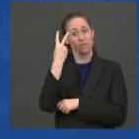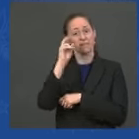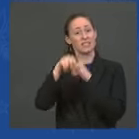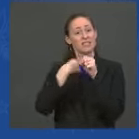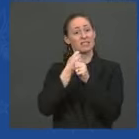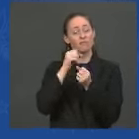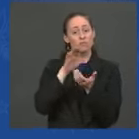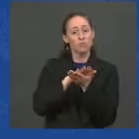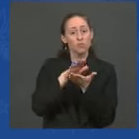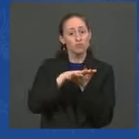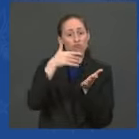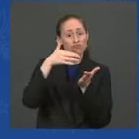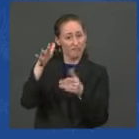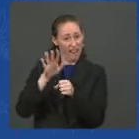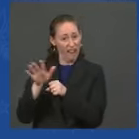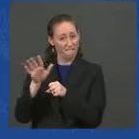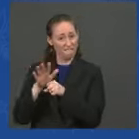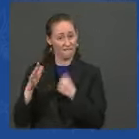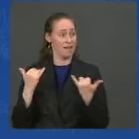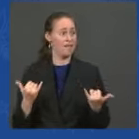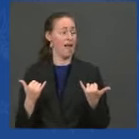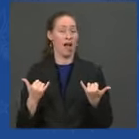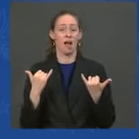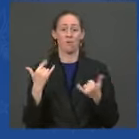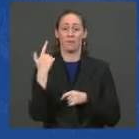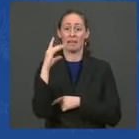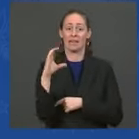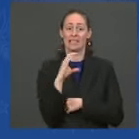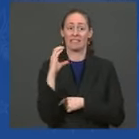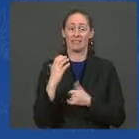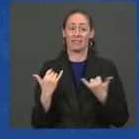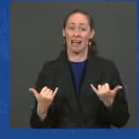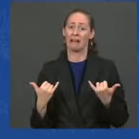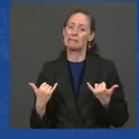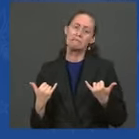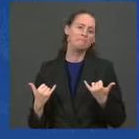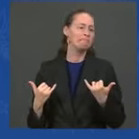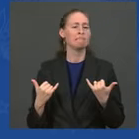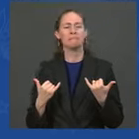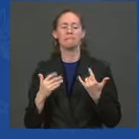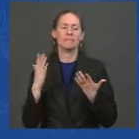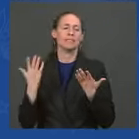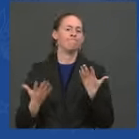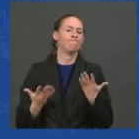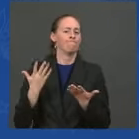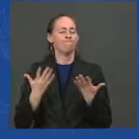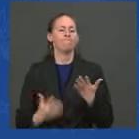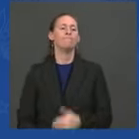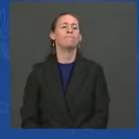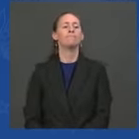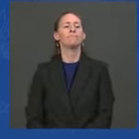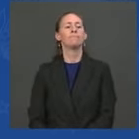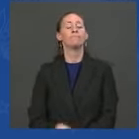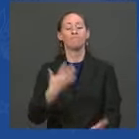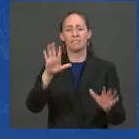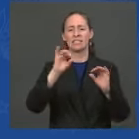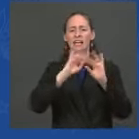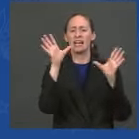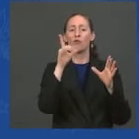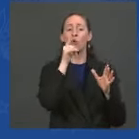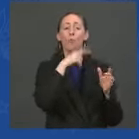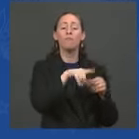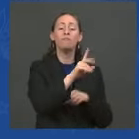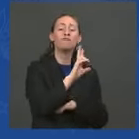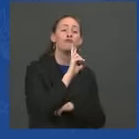quarter of the 21st century? The fact is today only about half of 3- and 4-year-olds in America are enrolled in